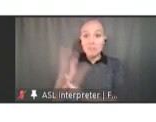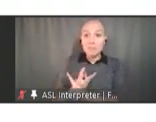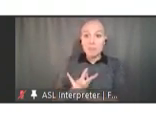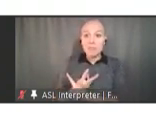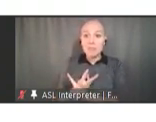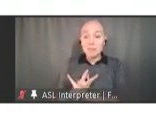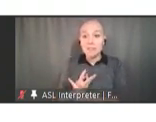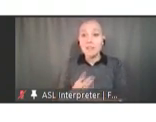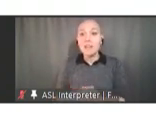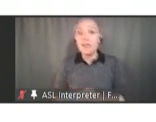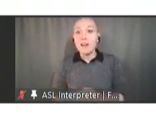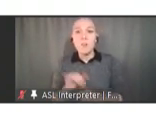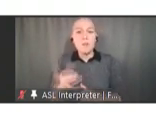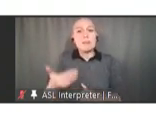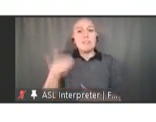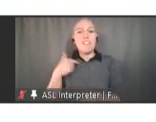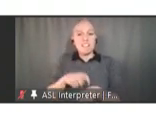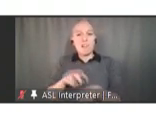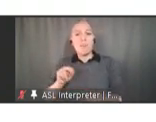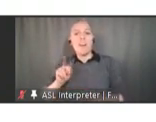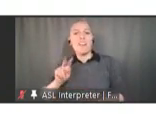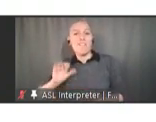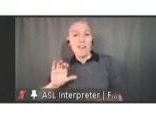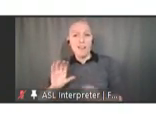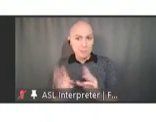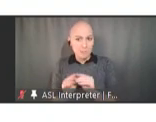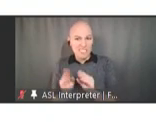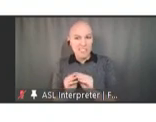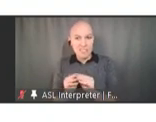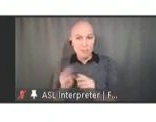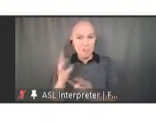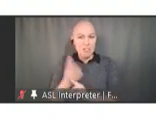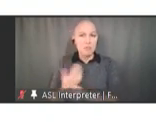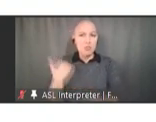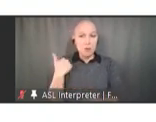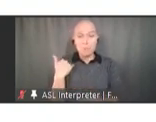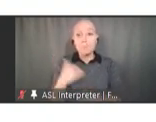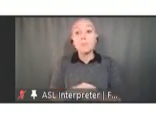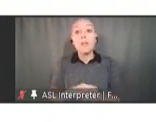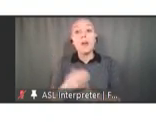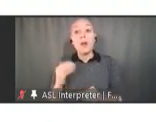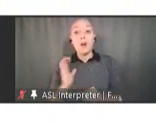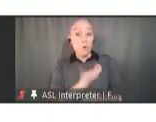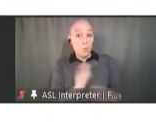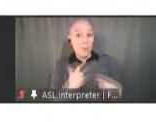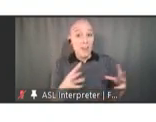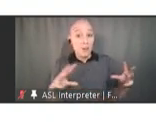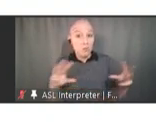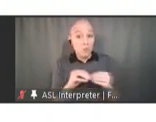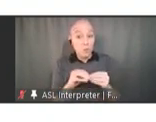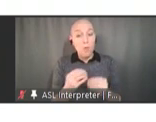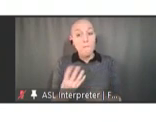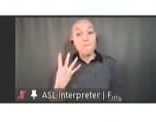at NVAC. There was a total of four meetings. In September